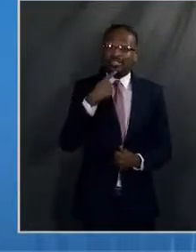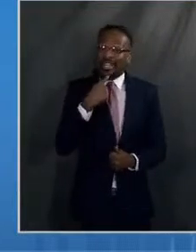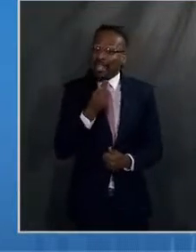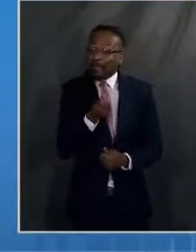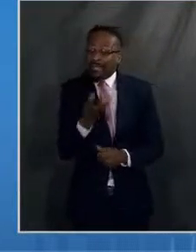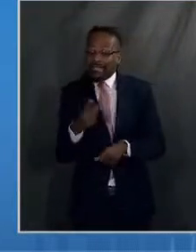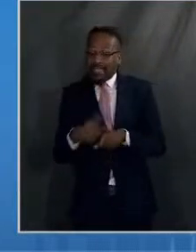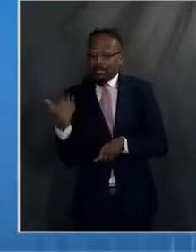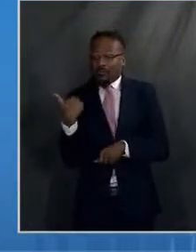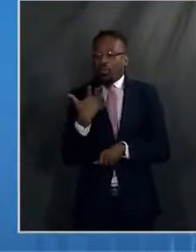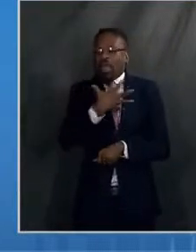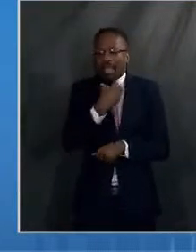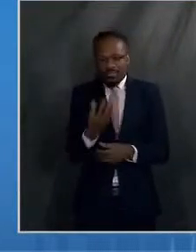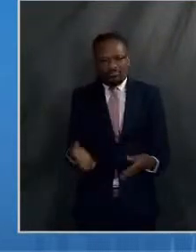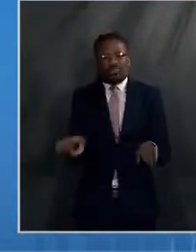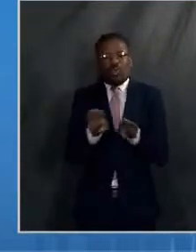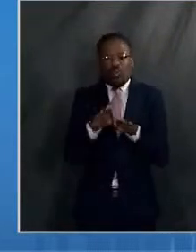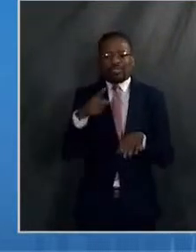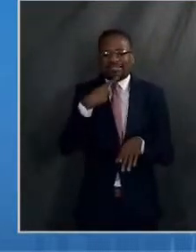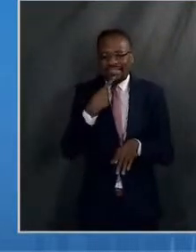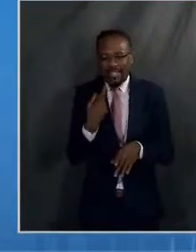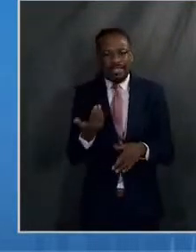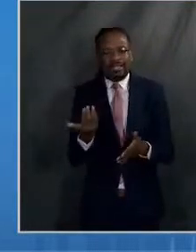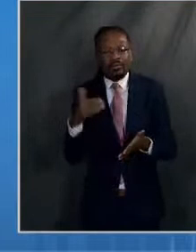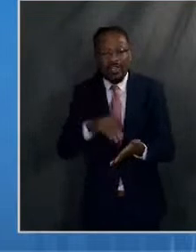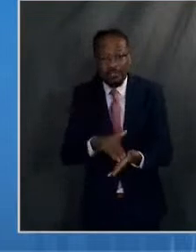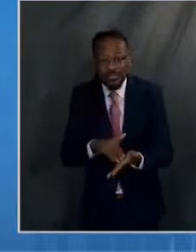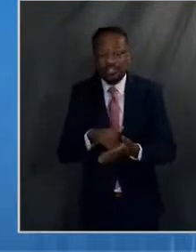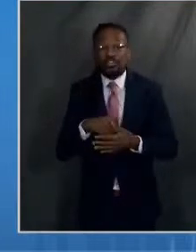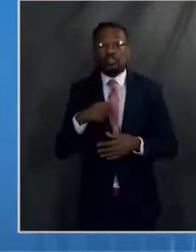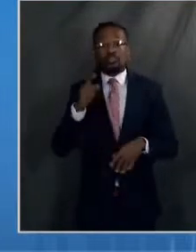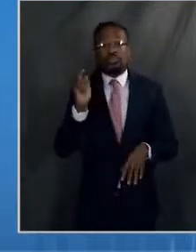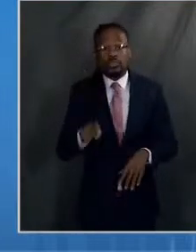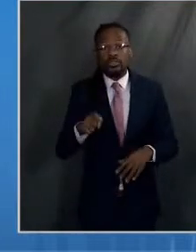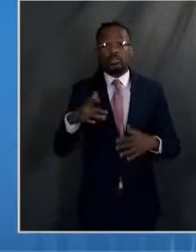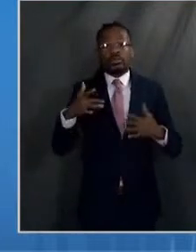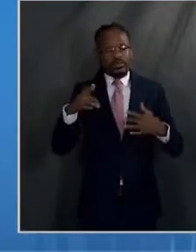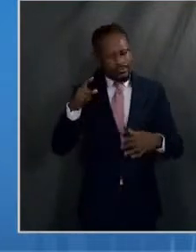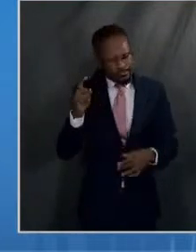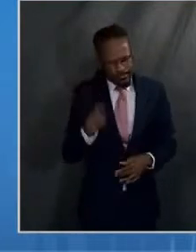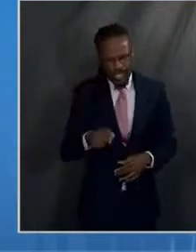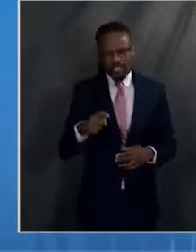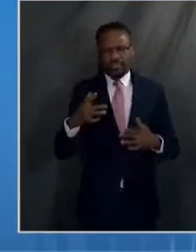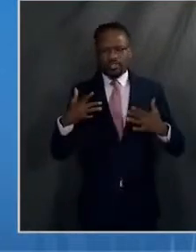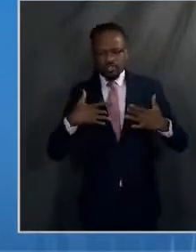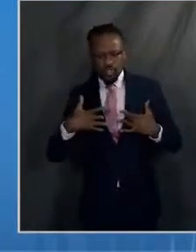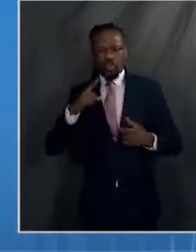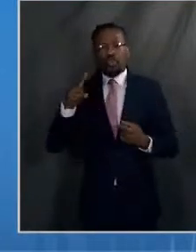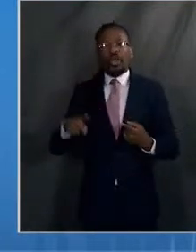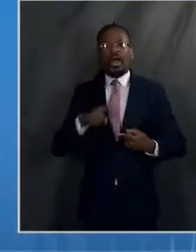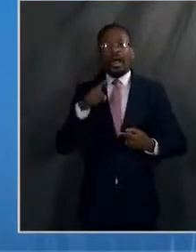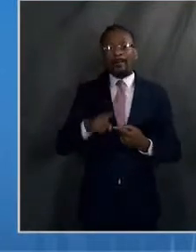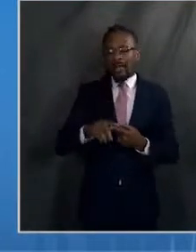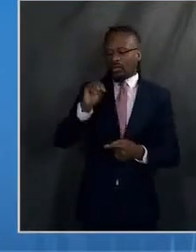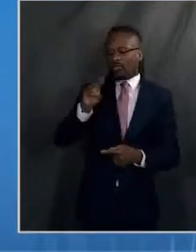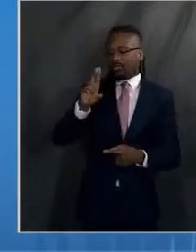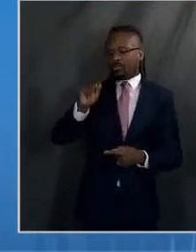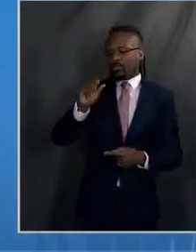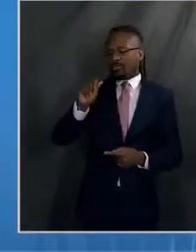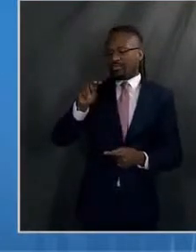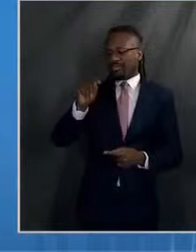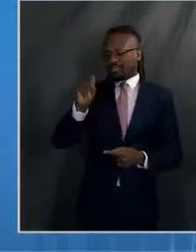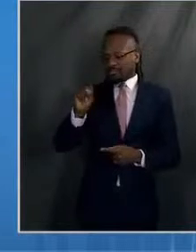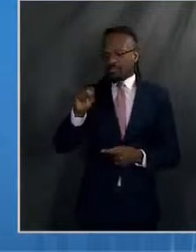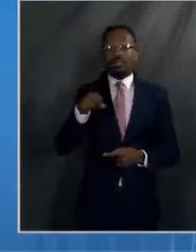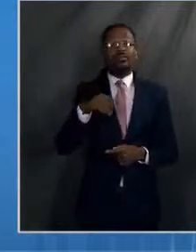again. We have to be concerned about the mutants. Viruses will not mutate well if you don't give them the